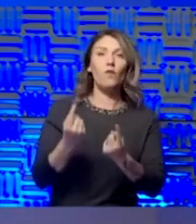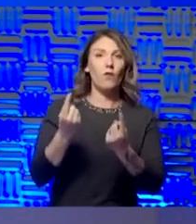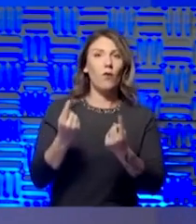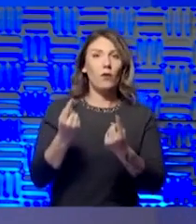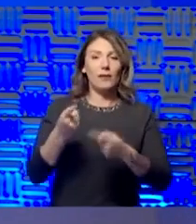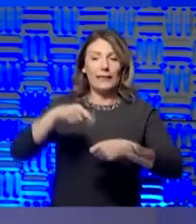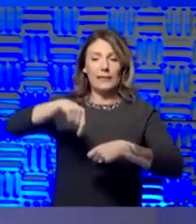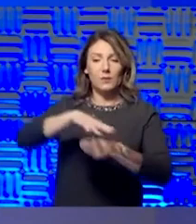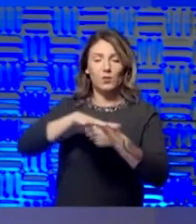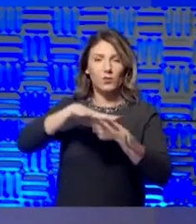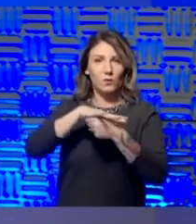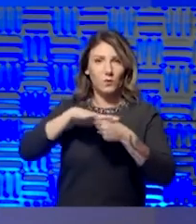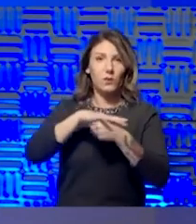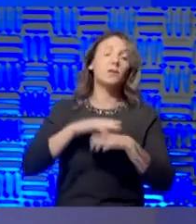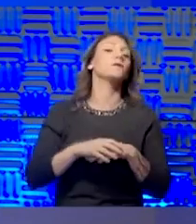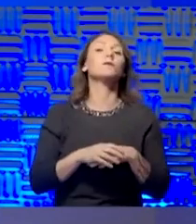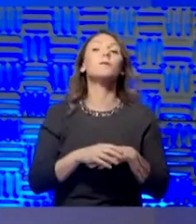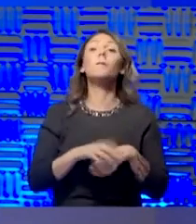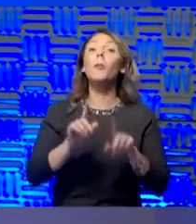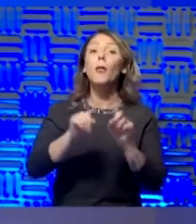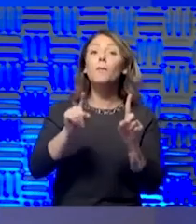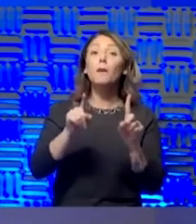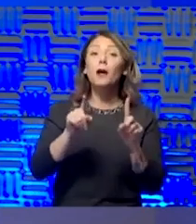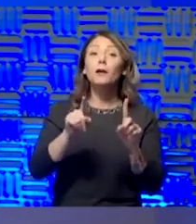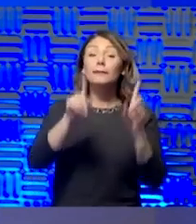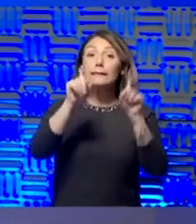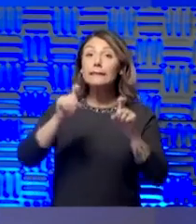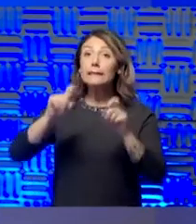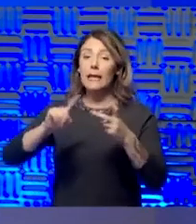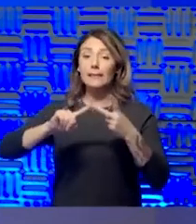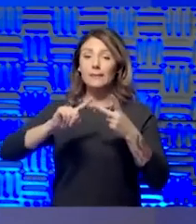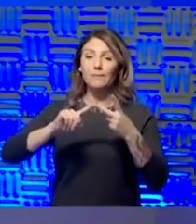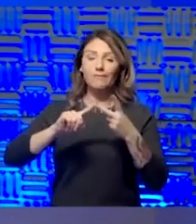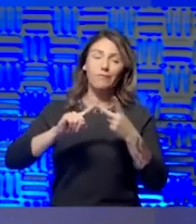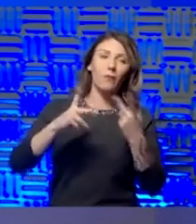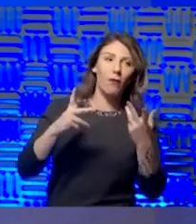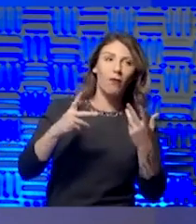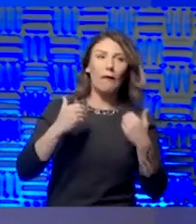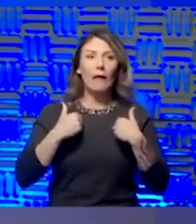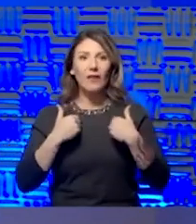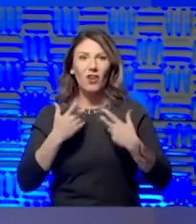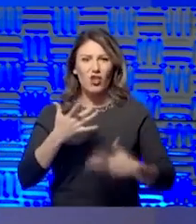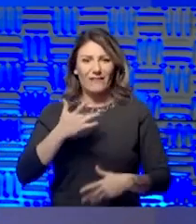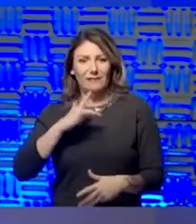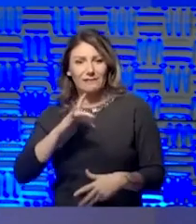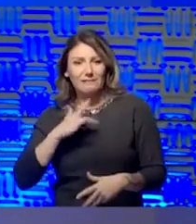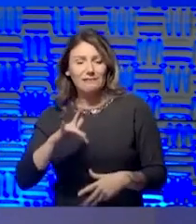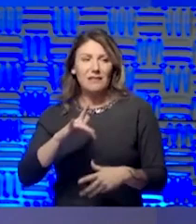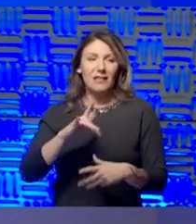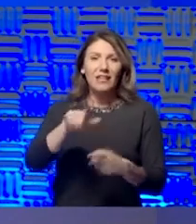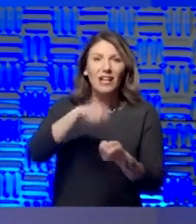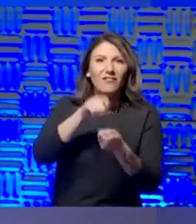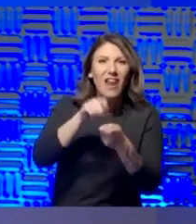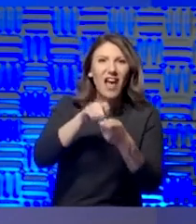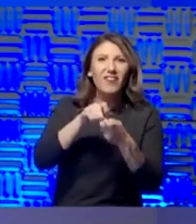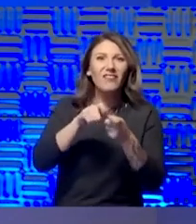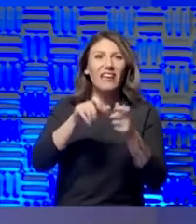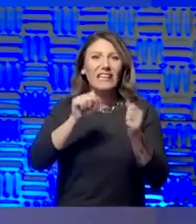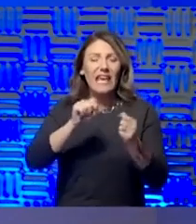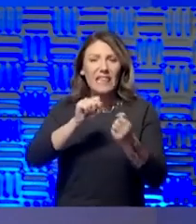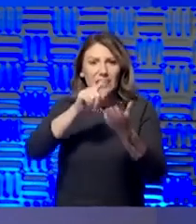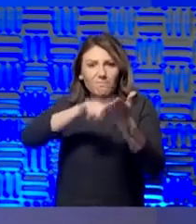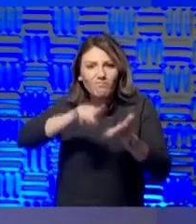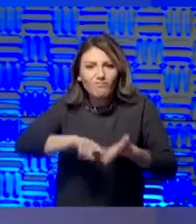in the region. But those tests are also come with the caveats of, are they sensitive enough? Are they specific enough for